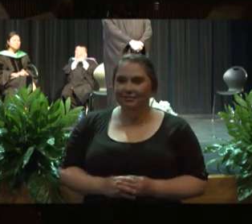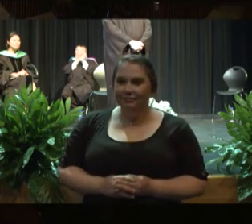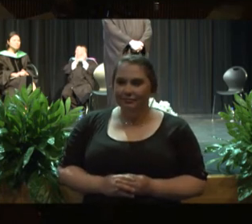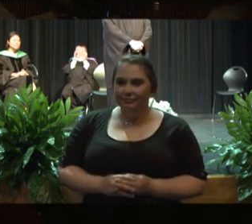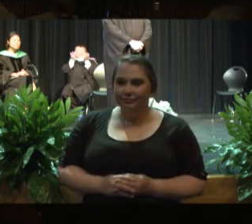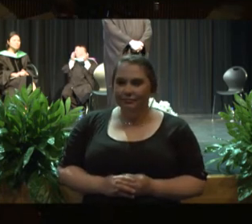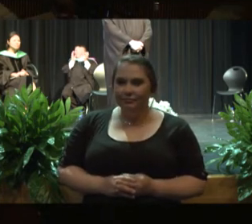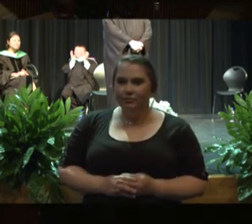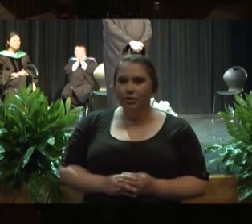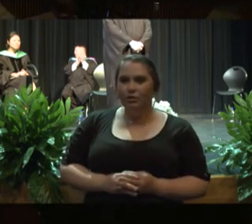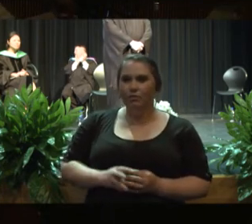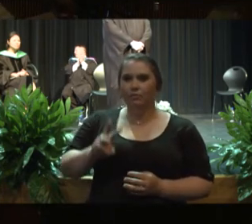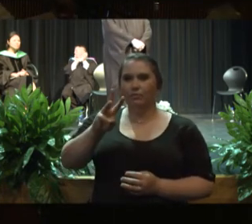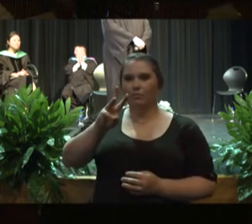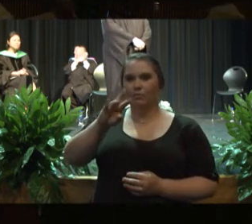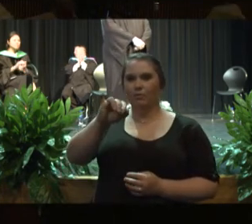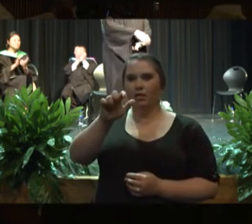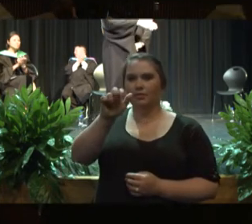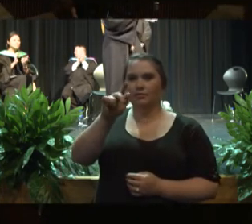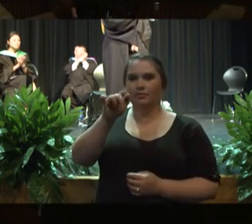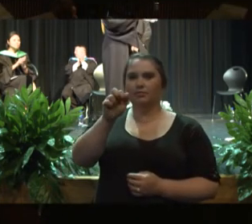Aaliyah Renee Wilson.